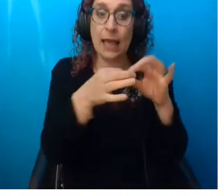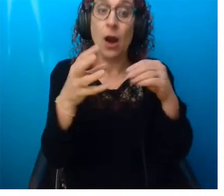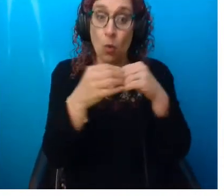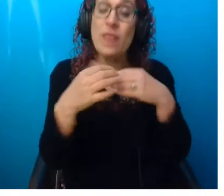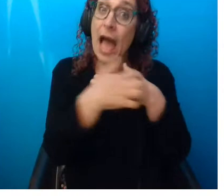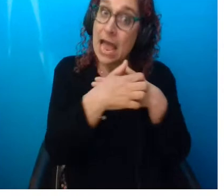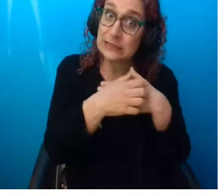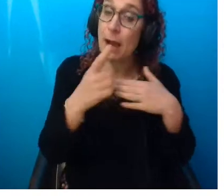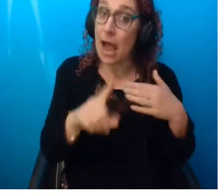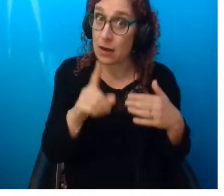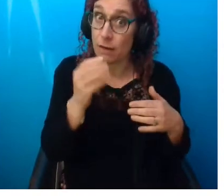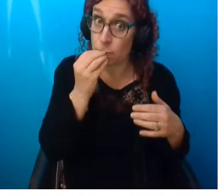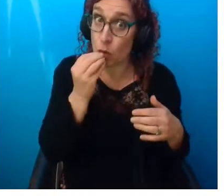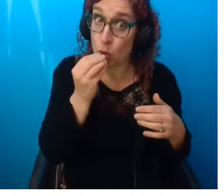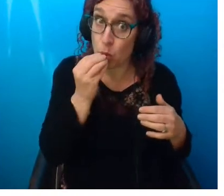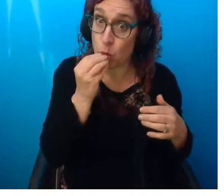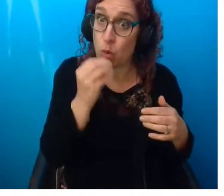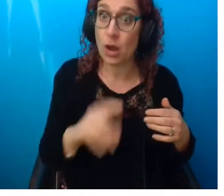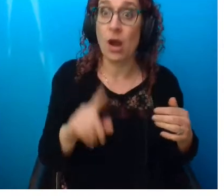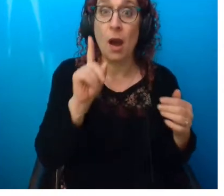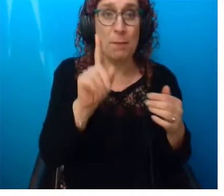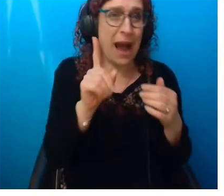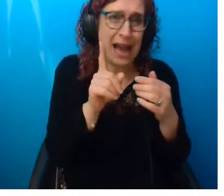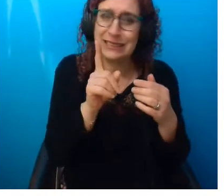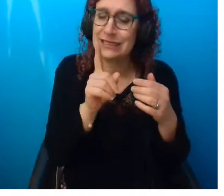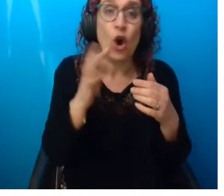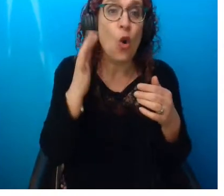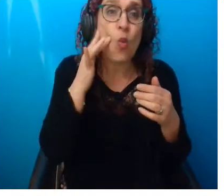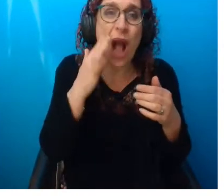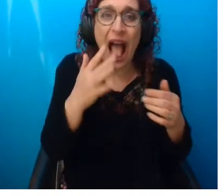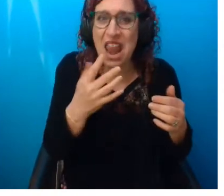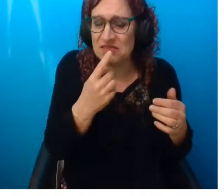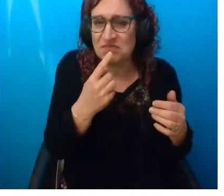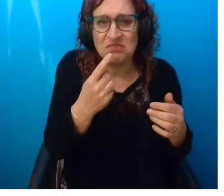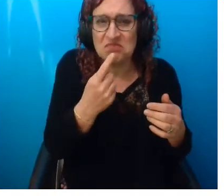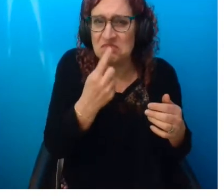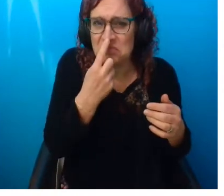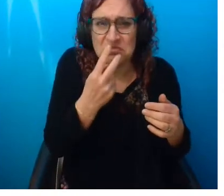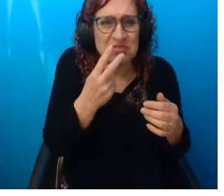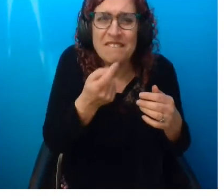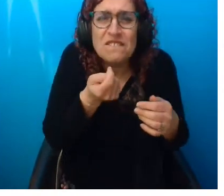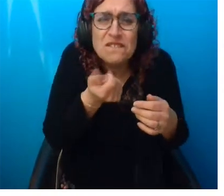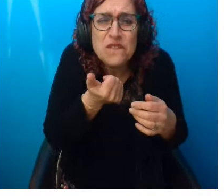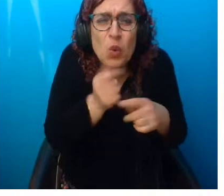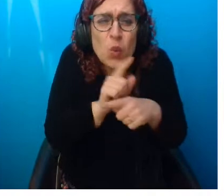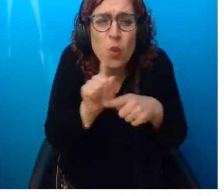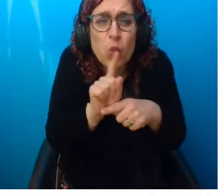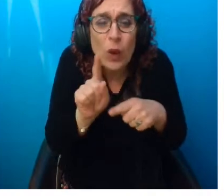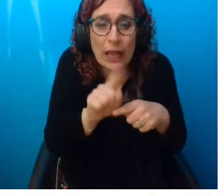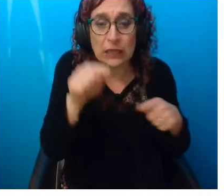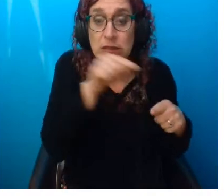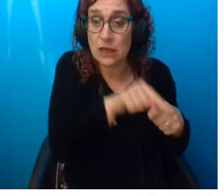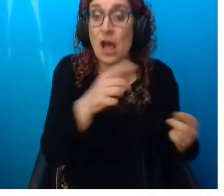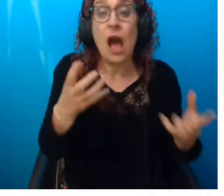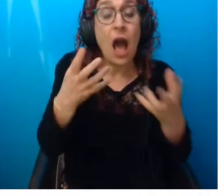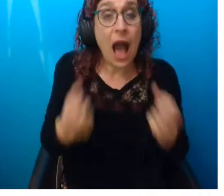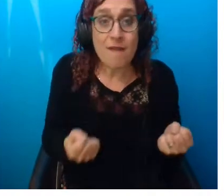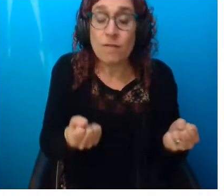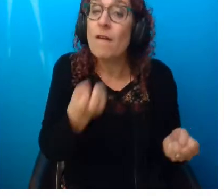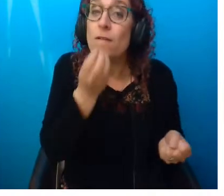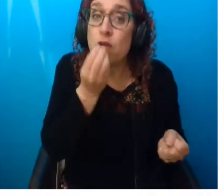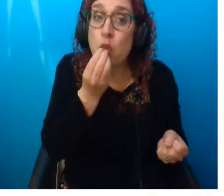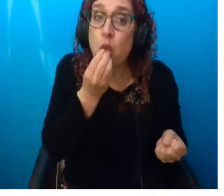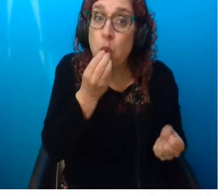eczema, really within the first few weeks of life, then develop food allergies. And